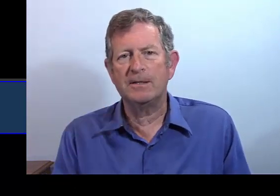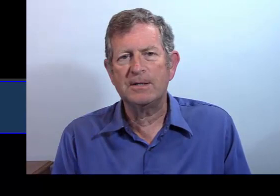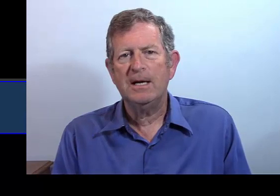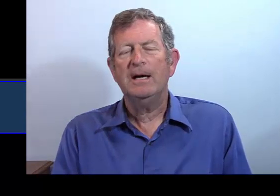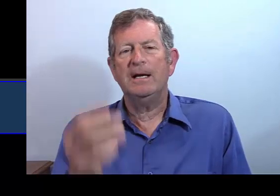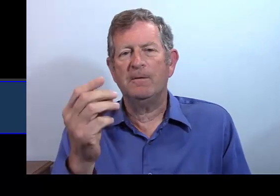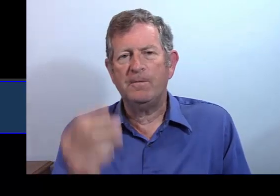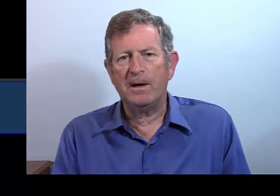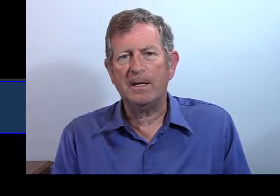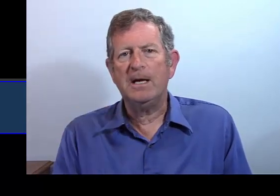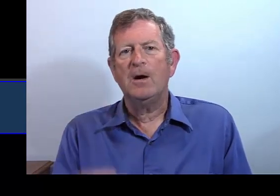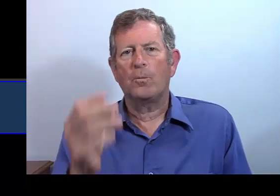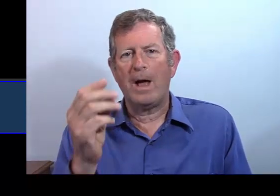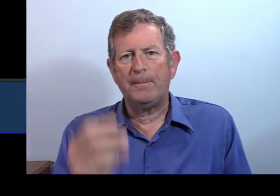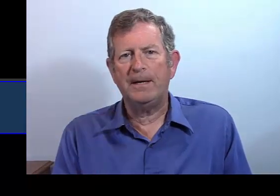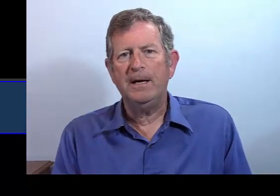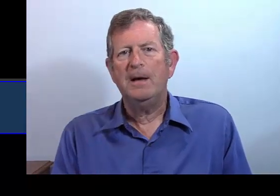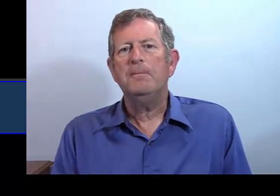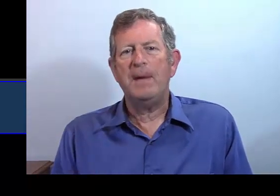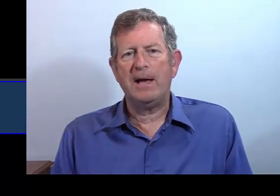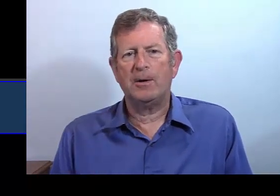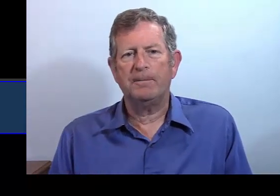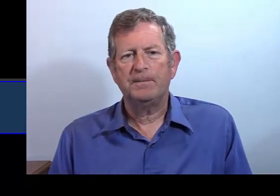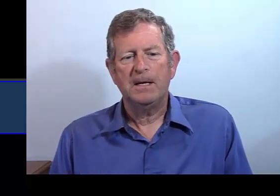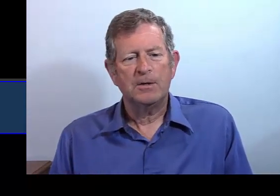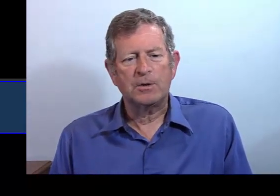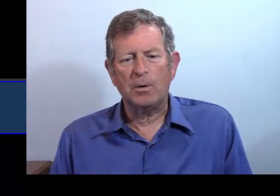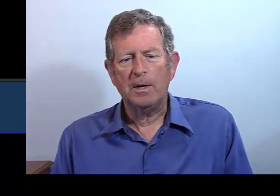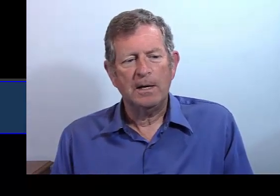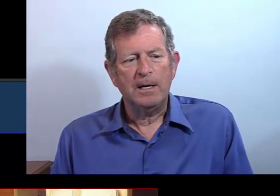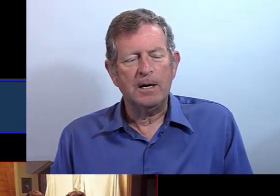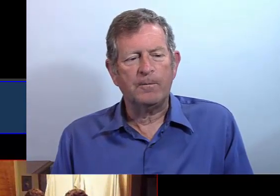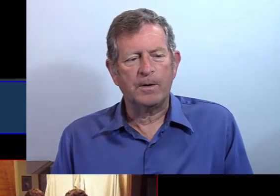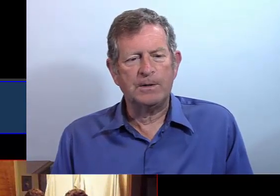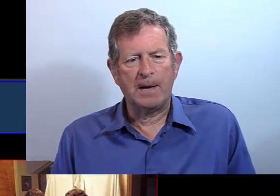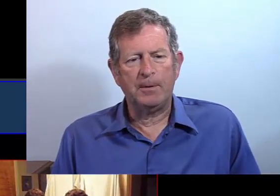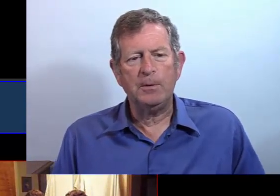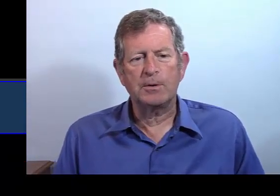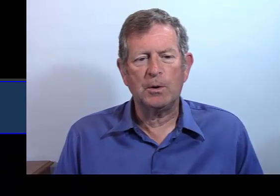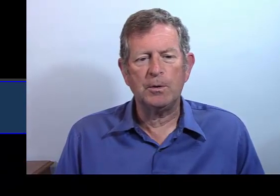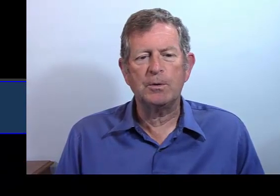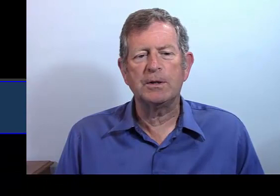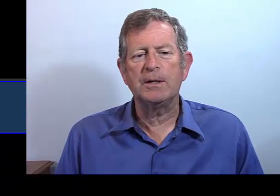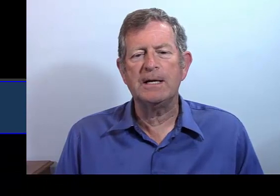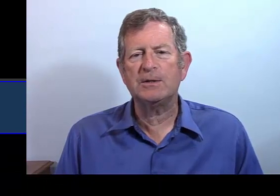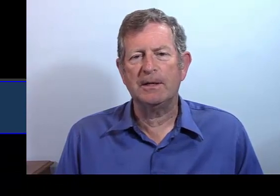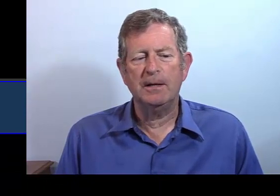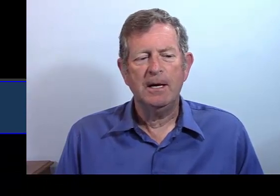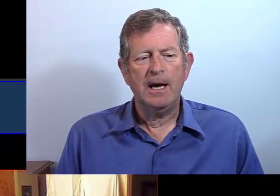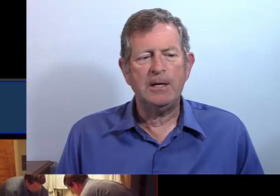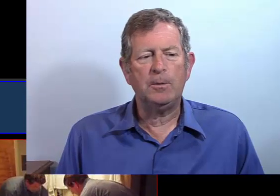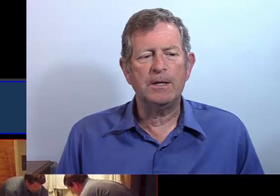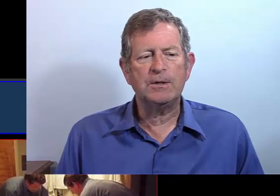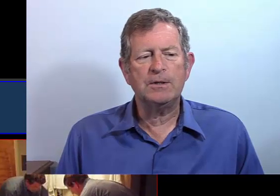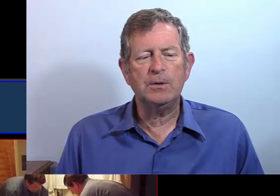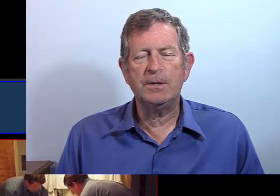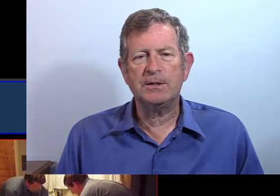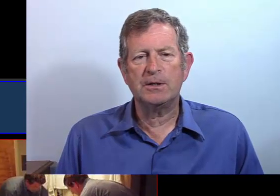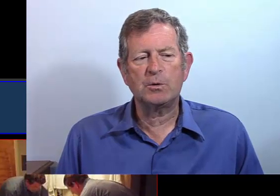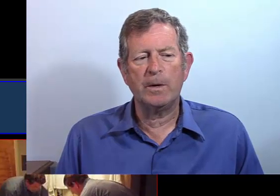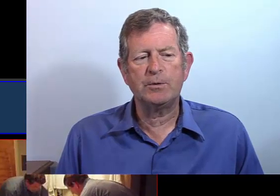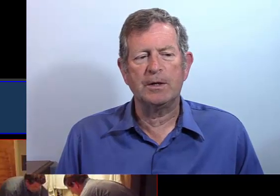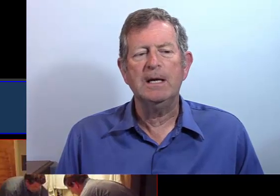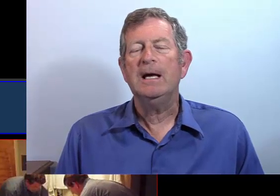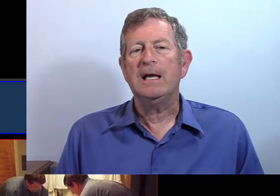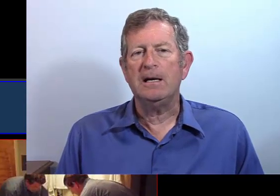man does in a fairly rapid manner. So here, for example, you were told you to listen, and you'll listen to